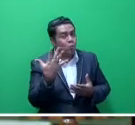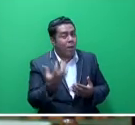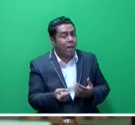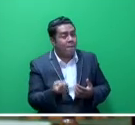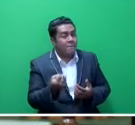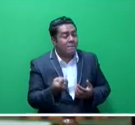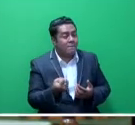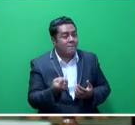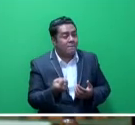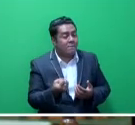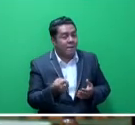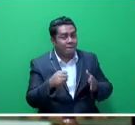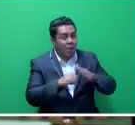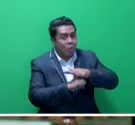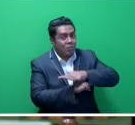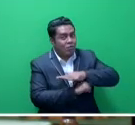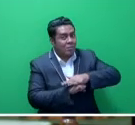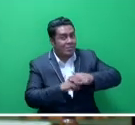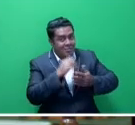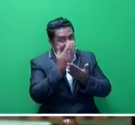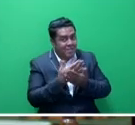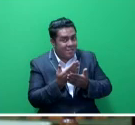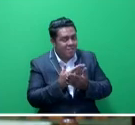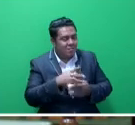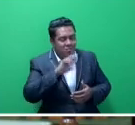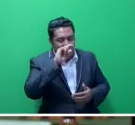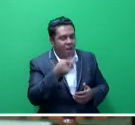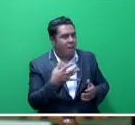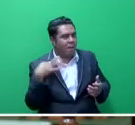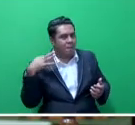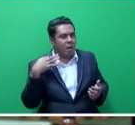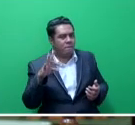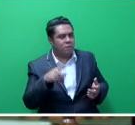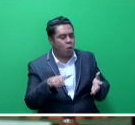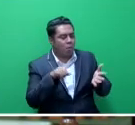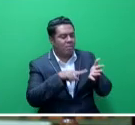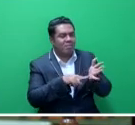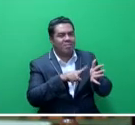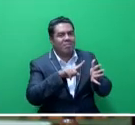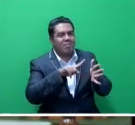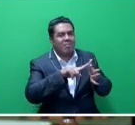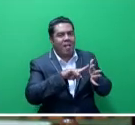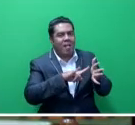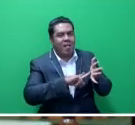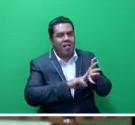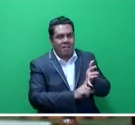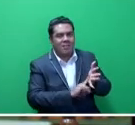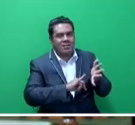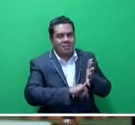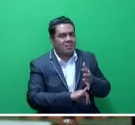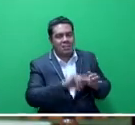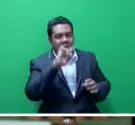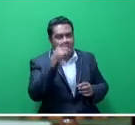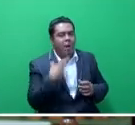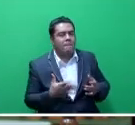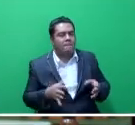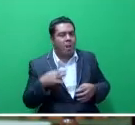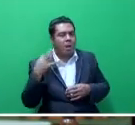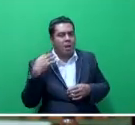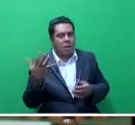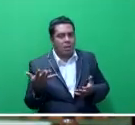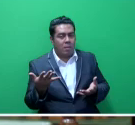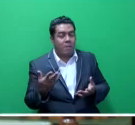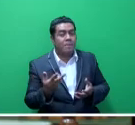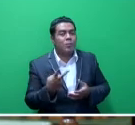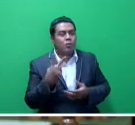currently enrolled in foundation studies and complete them by the end of this year will be eligible for TELS in 2022. Mr. Speaker,